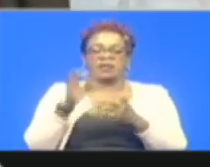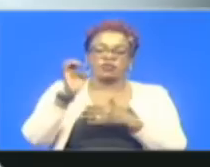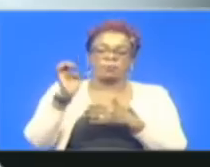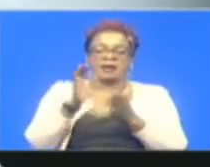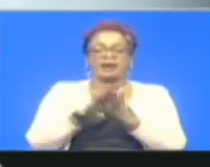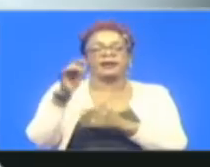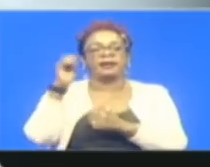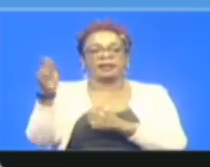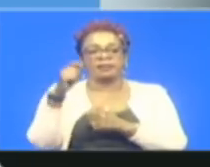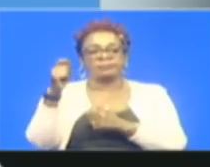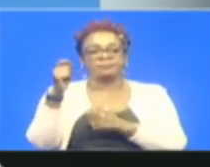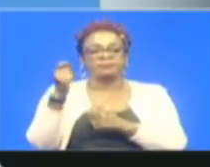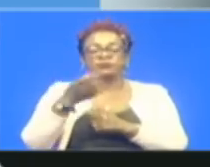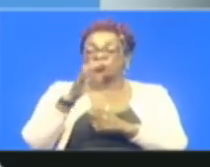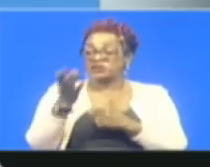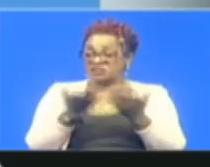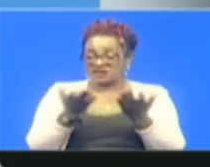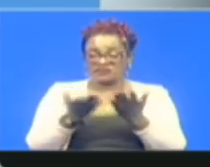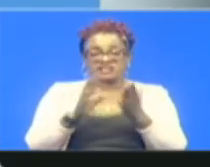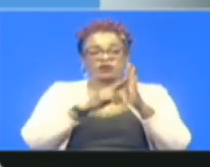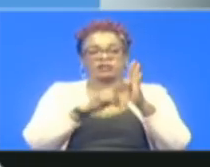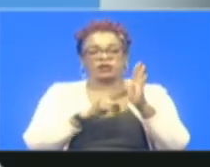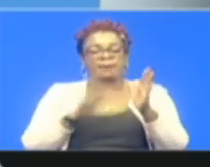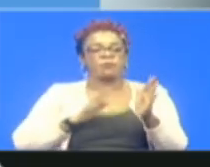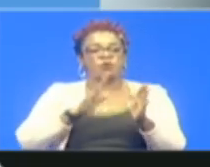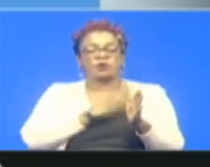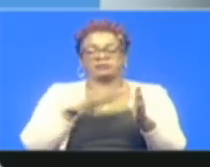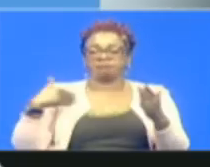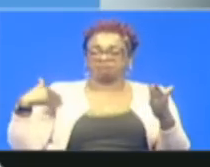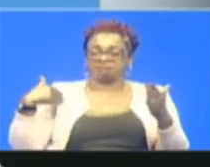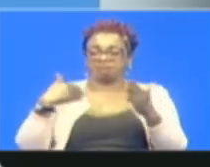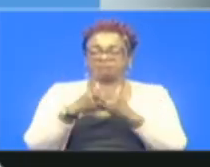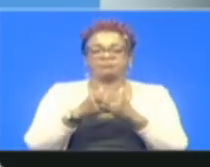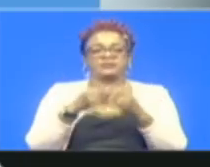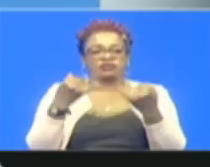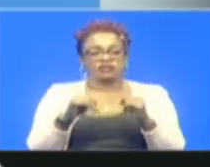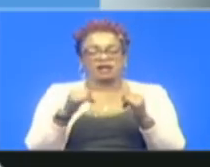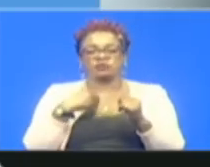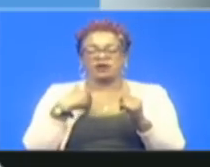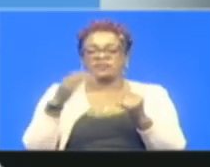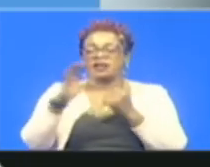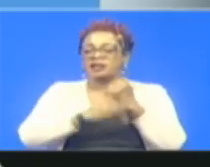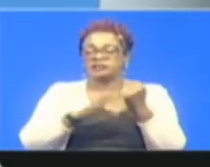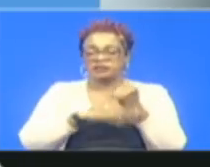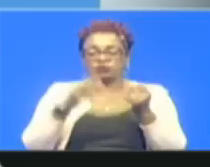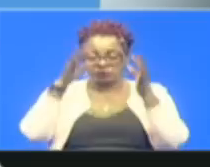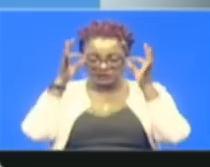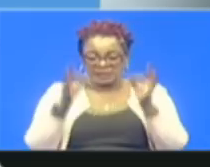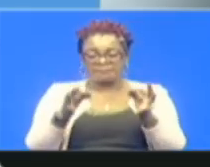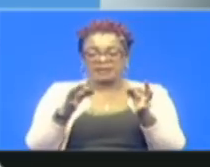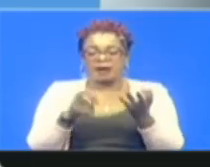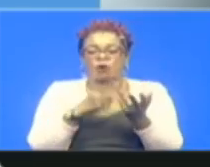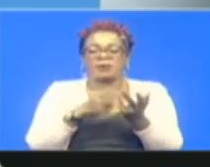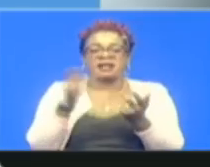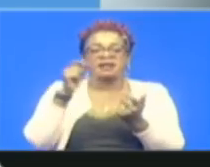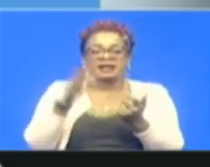Kenya. The Water Services Regulatory Board has in the last few years mapped out the country to determine exactly how many Kenyans